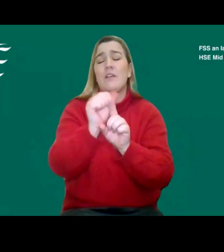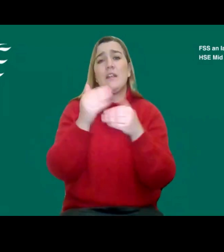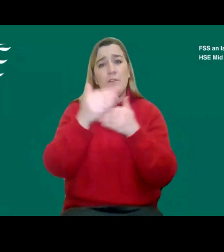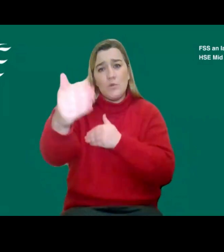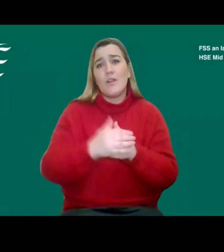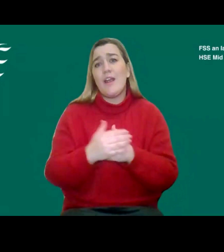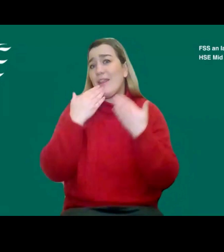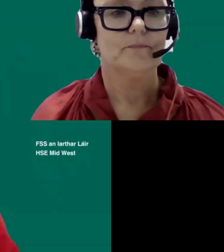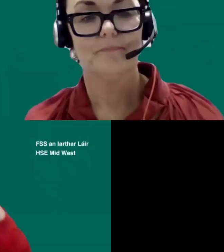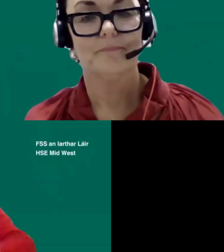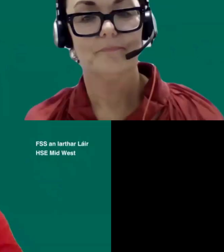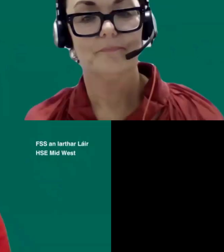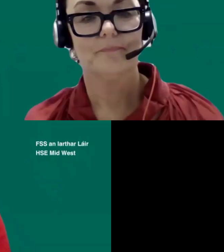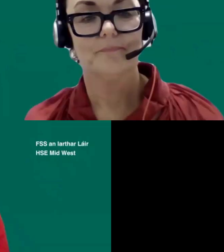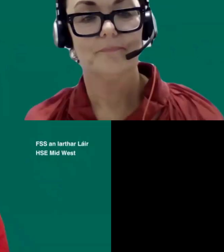with us.